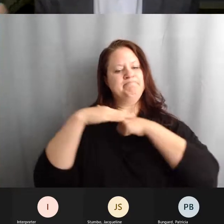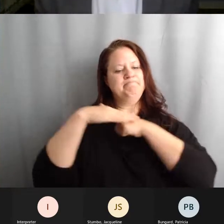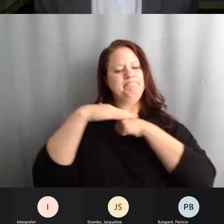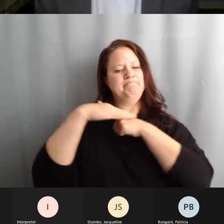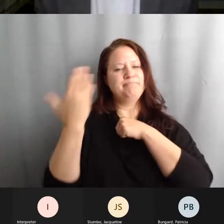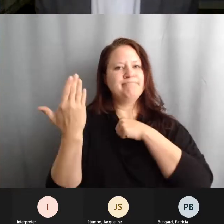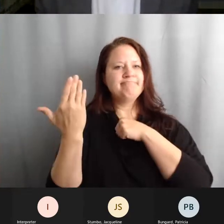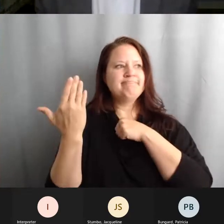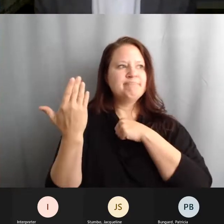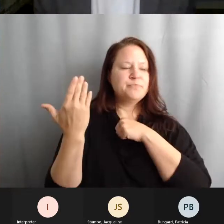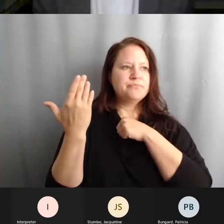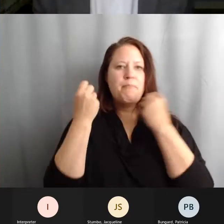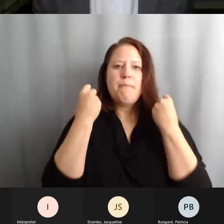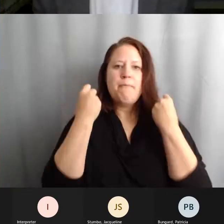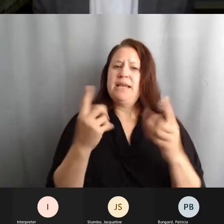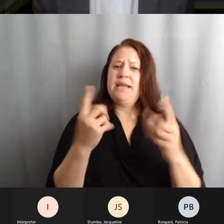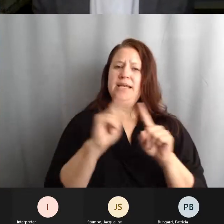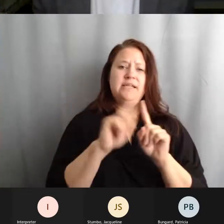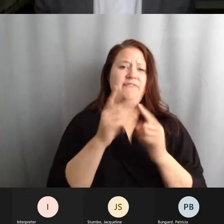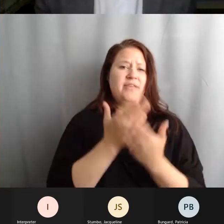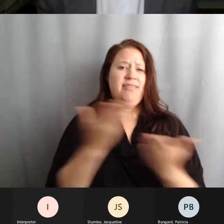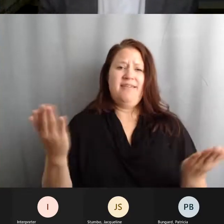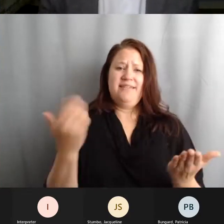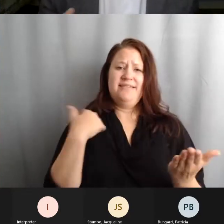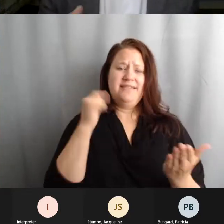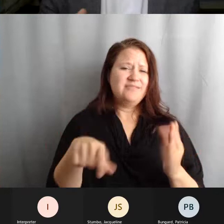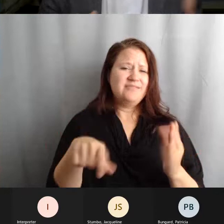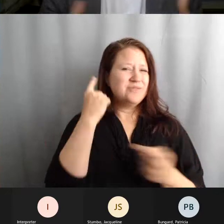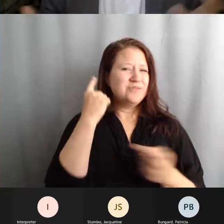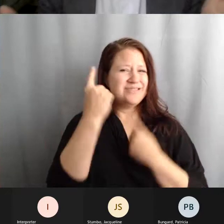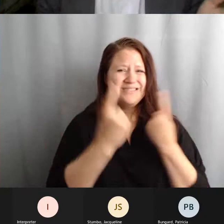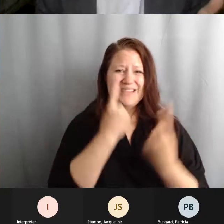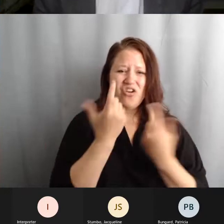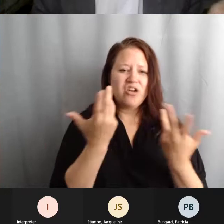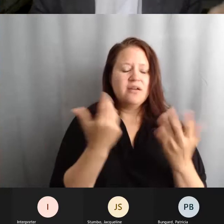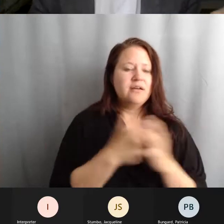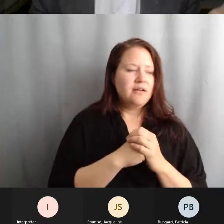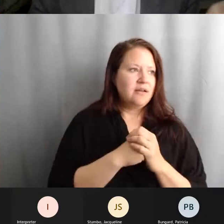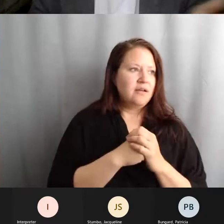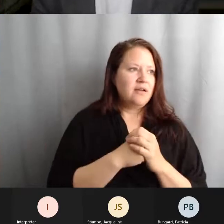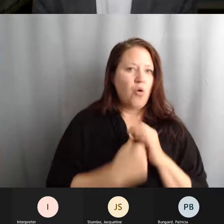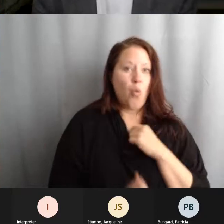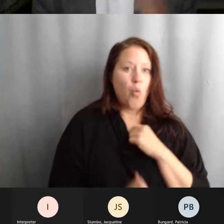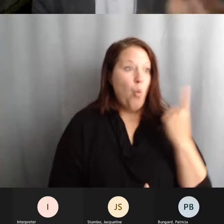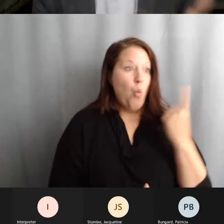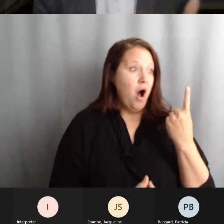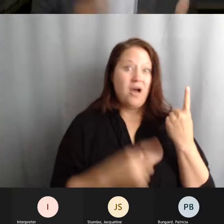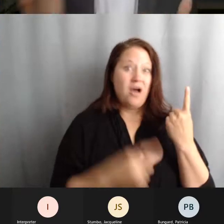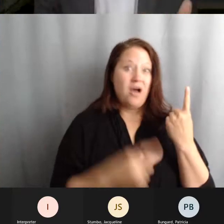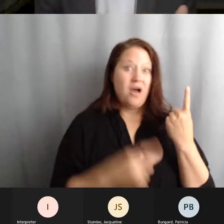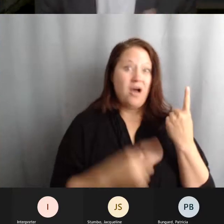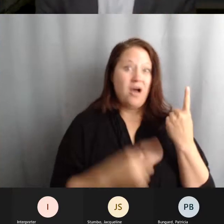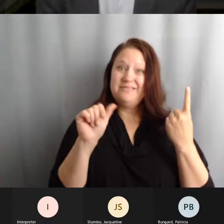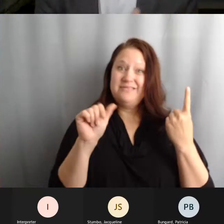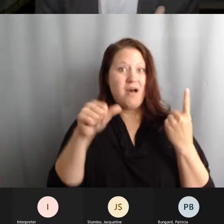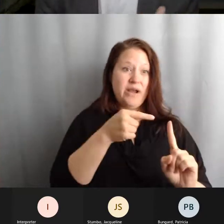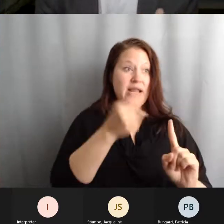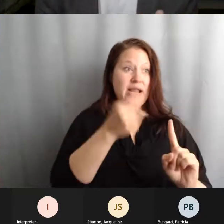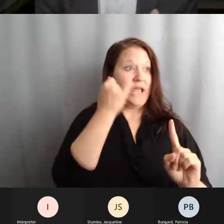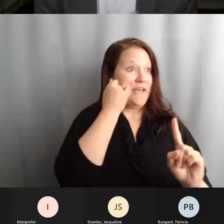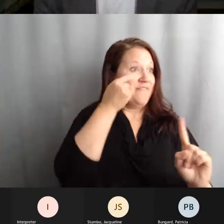that there's lots of different factors that we have to consider. There's not one data point that we can say, if this, then